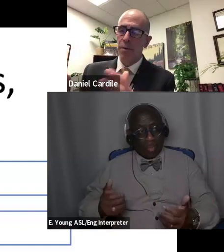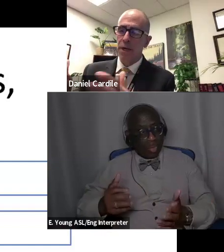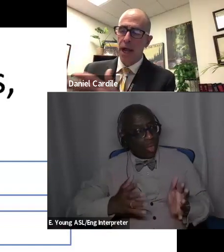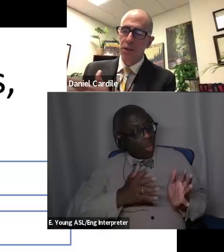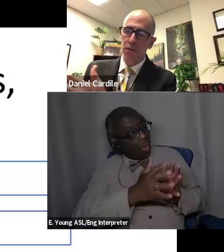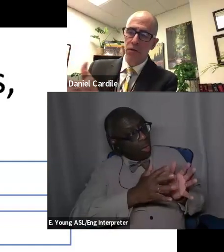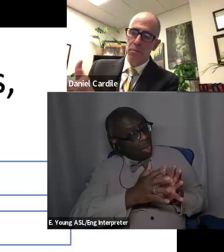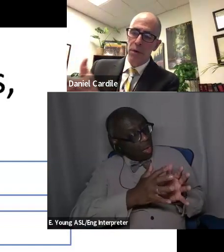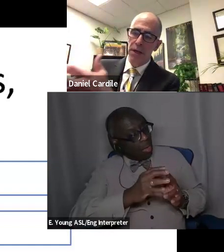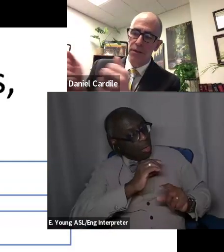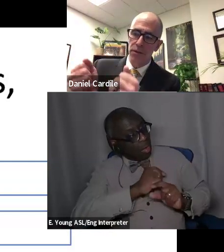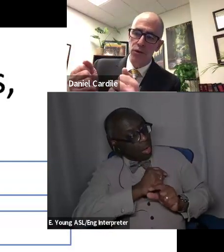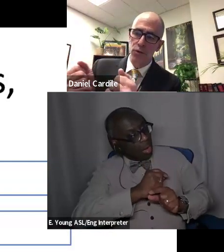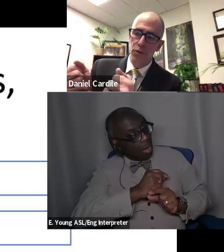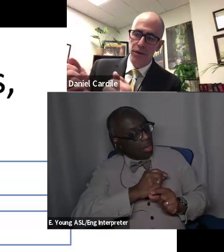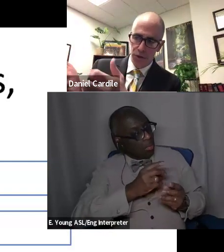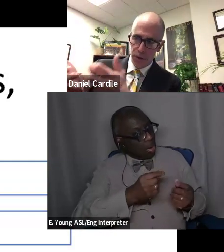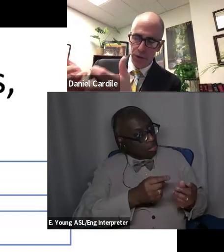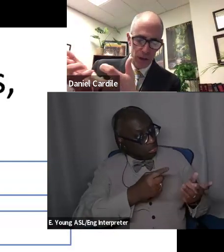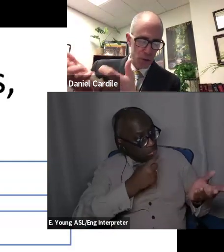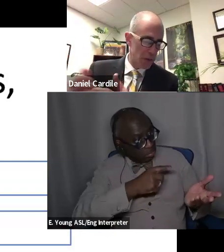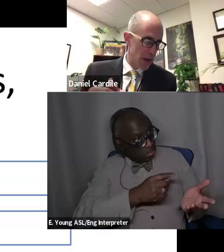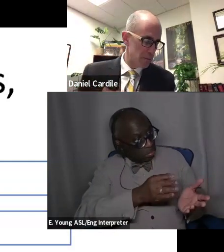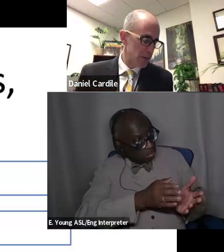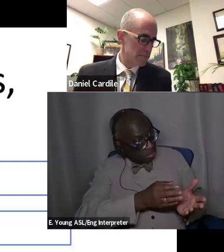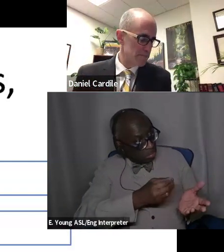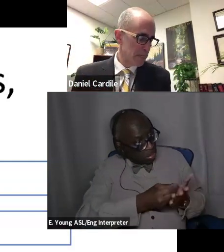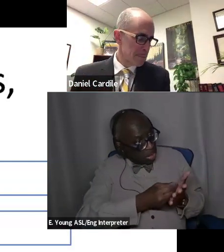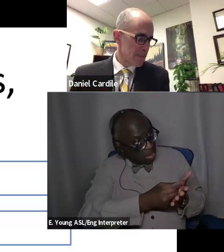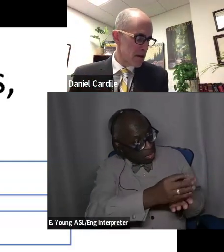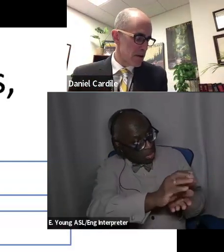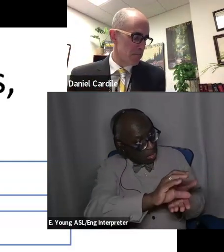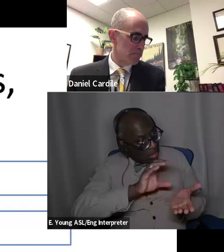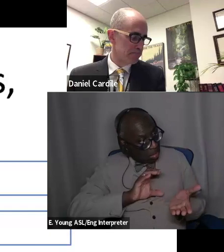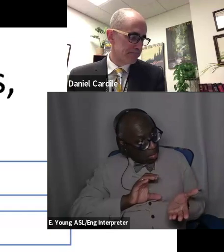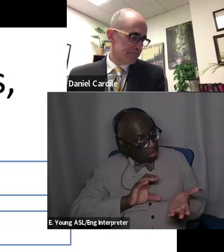of the property to ask for money to do things with that money.